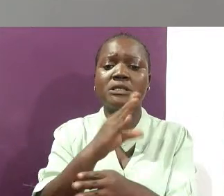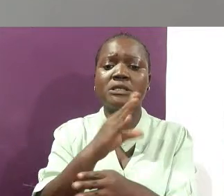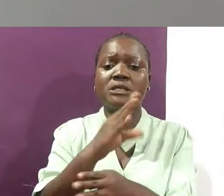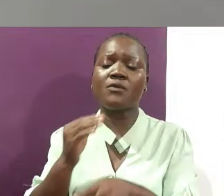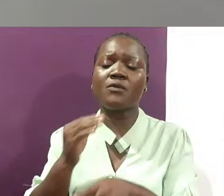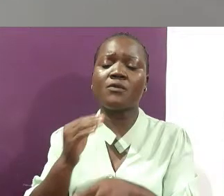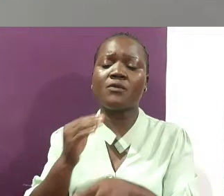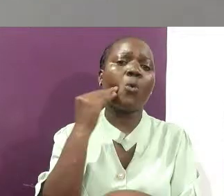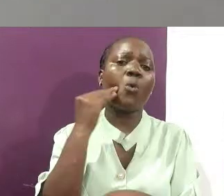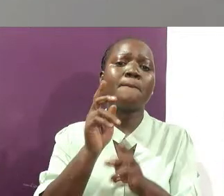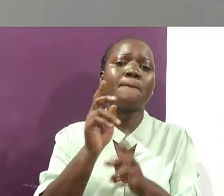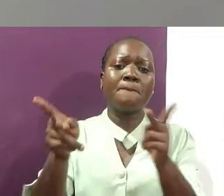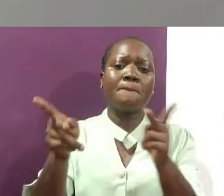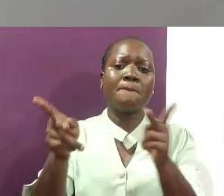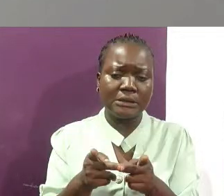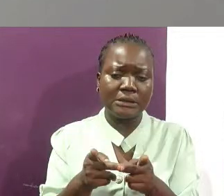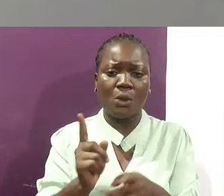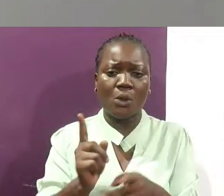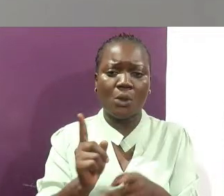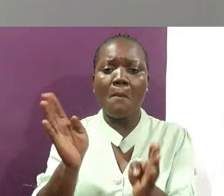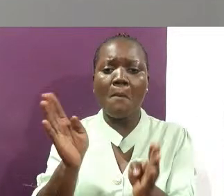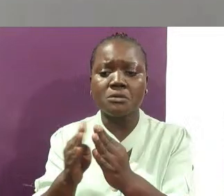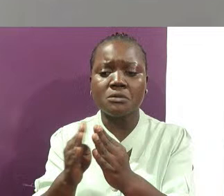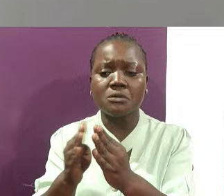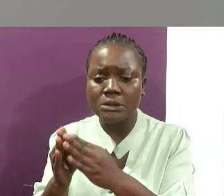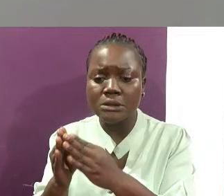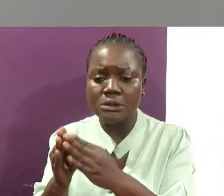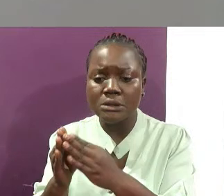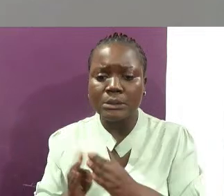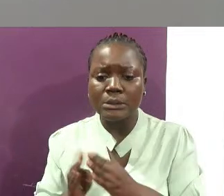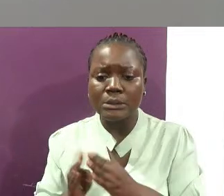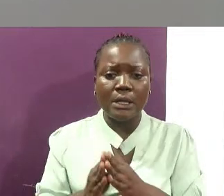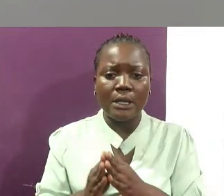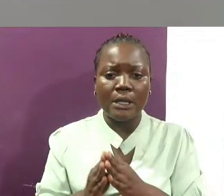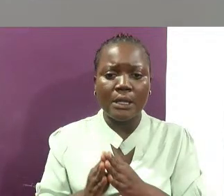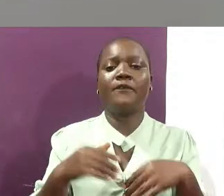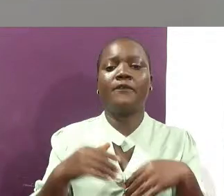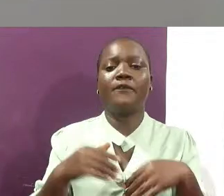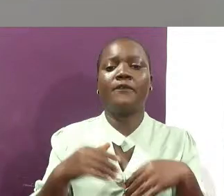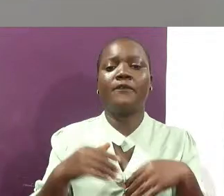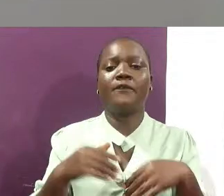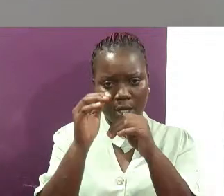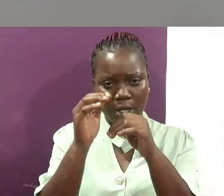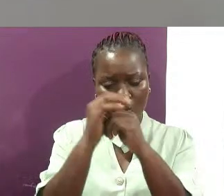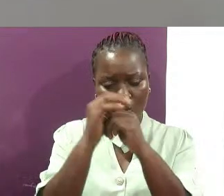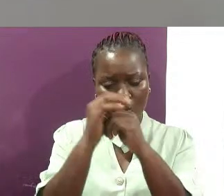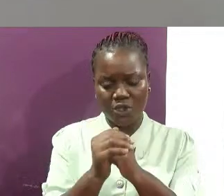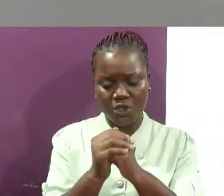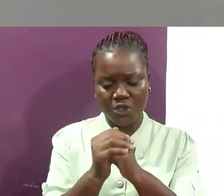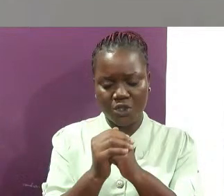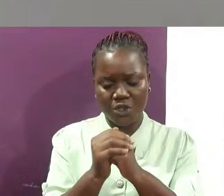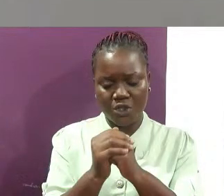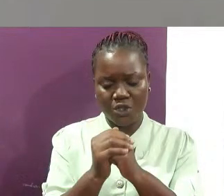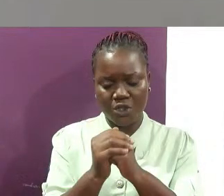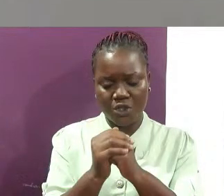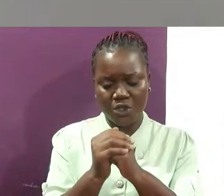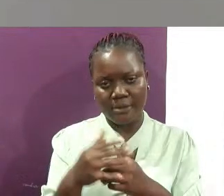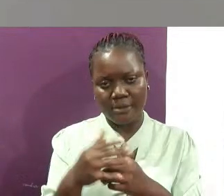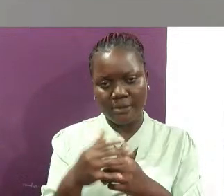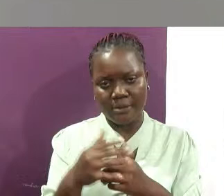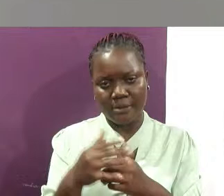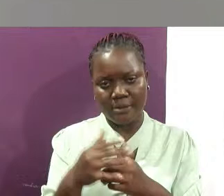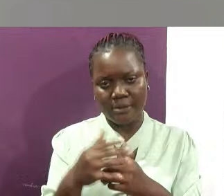Acts chapter 4, Peter and John stood before the council, and that included the high priest, the highest in the land in that regards of